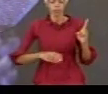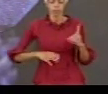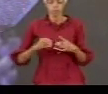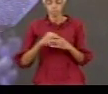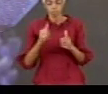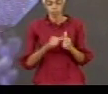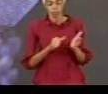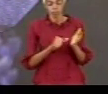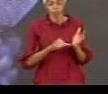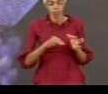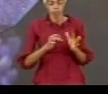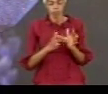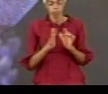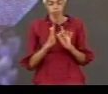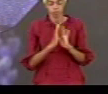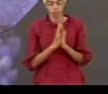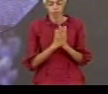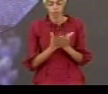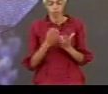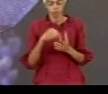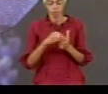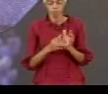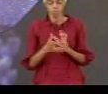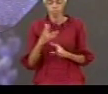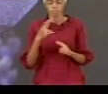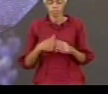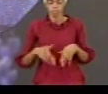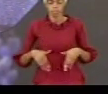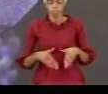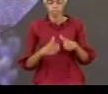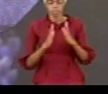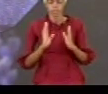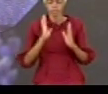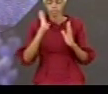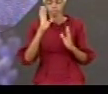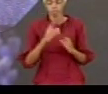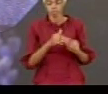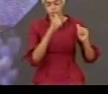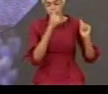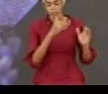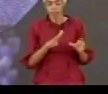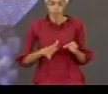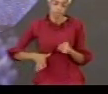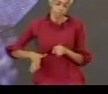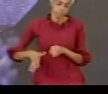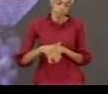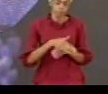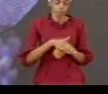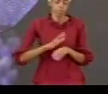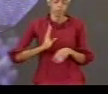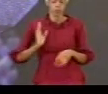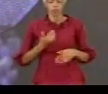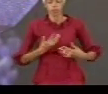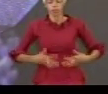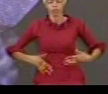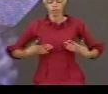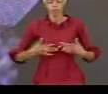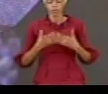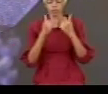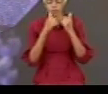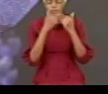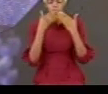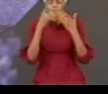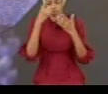scripture in Jesus' name. Let your blessing overtake our lives. Thank you, Lord, because you have